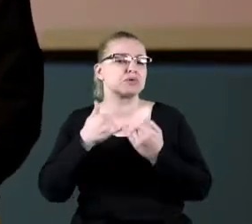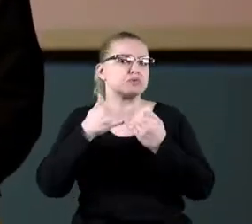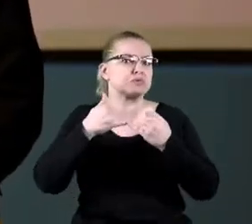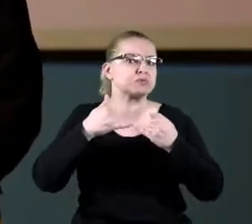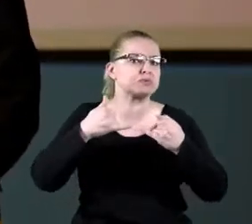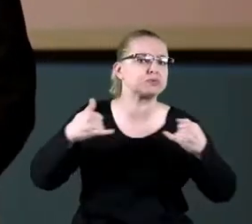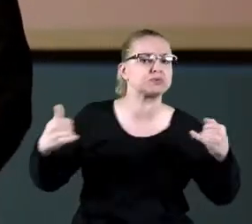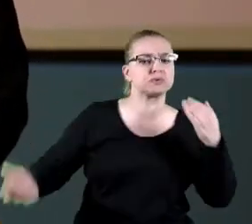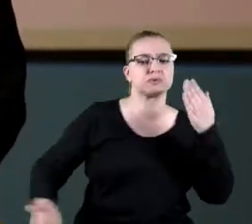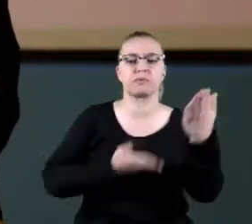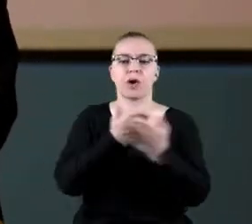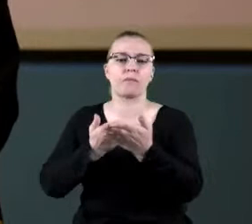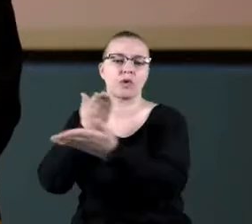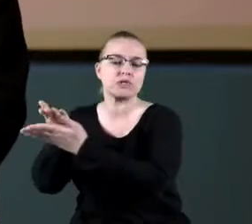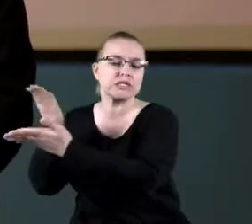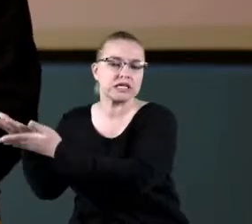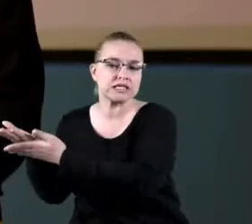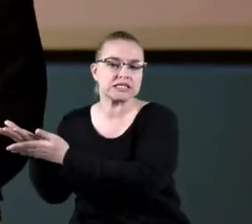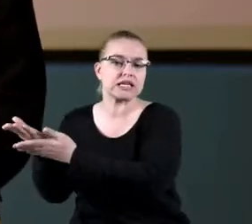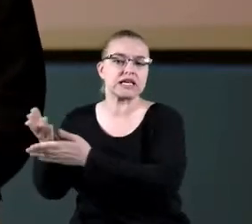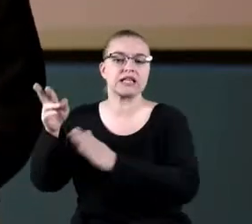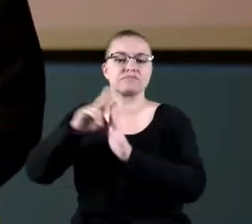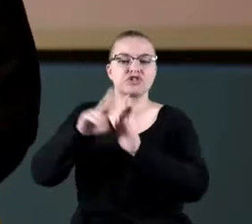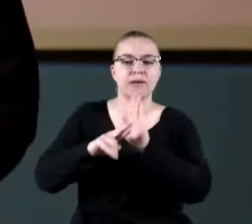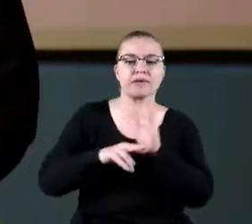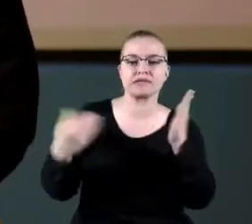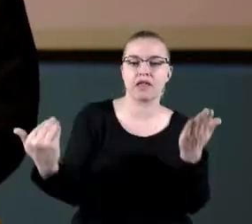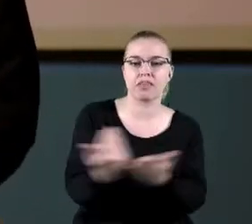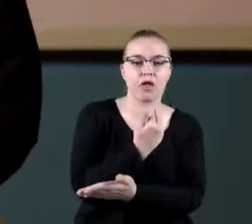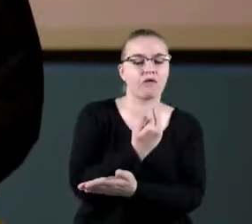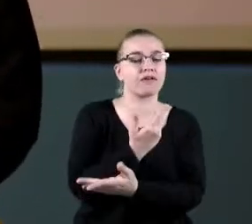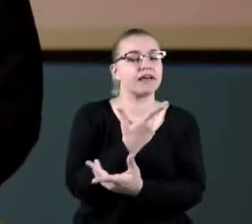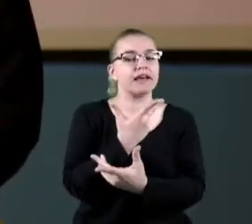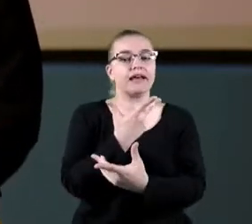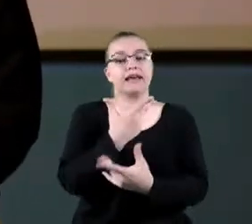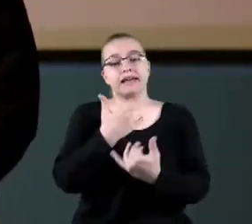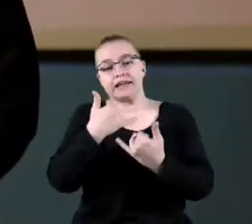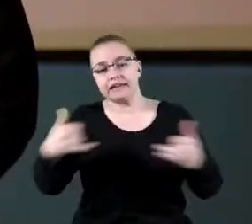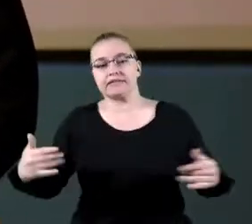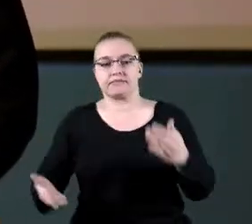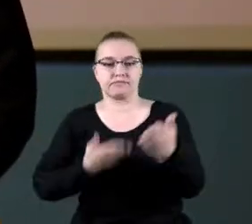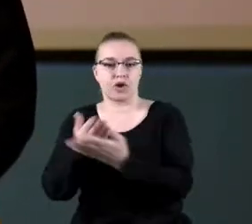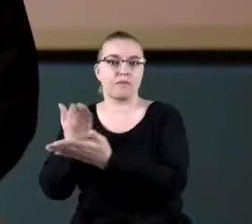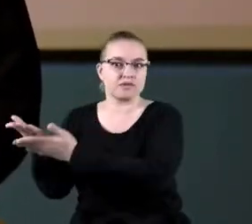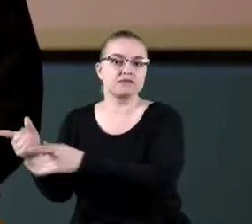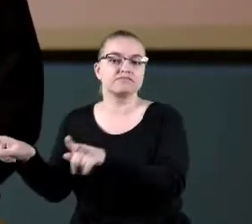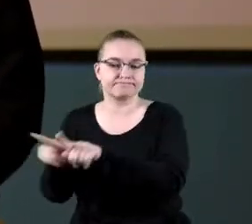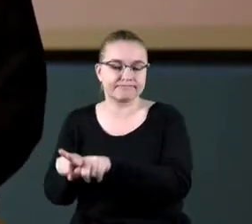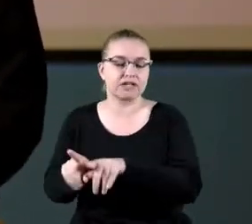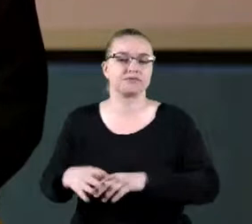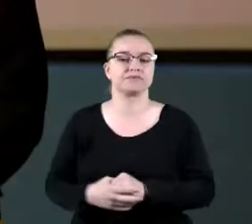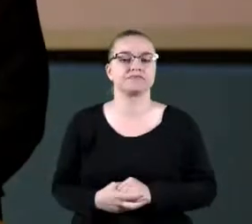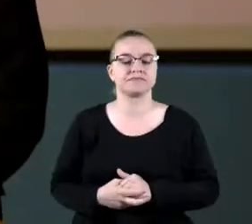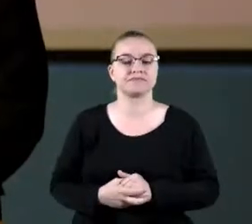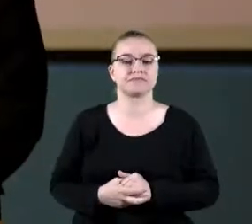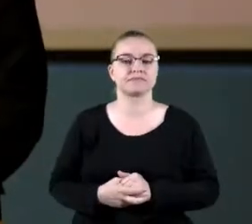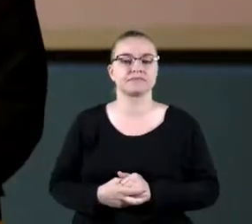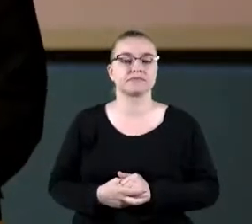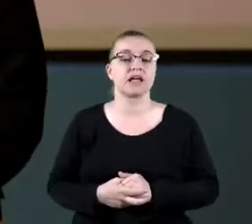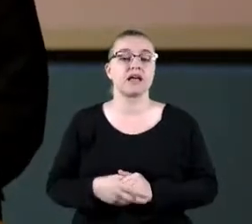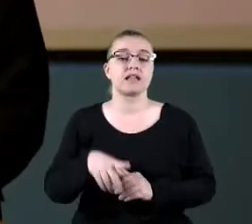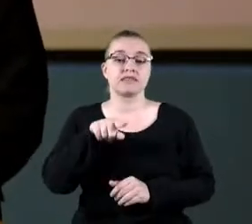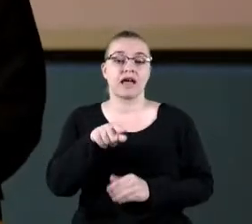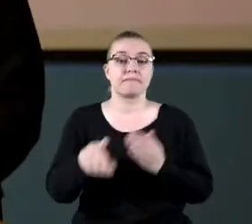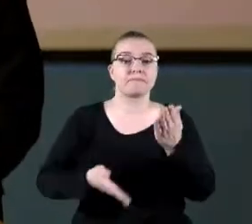and non-legislative text in many policy areas, included the urban